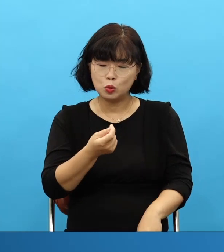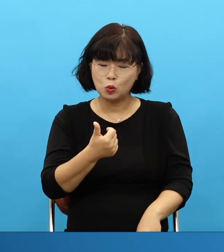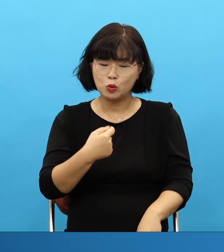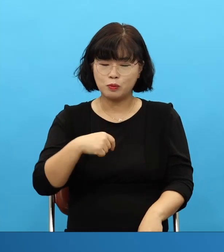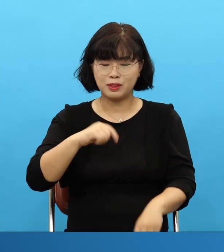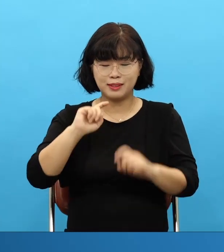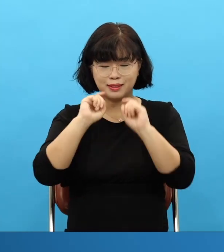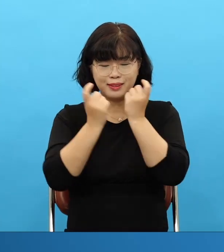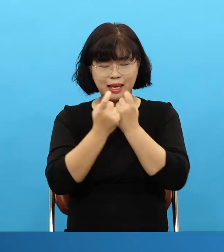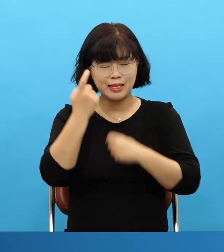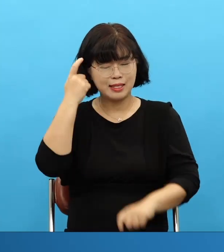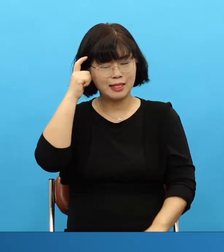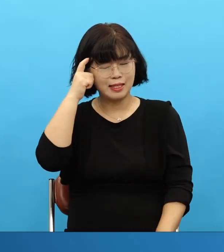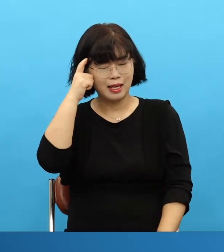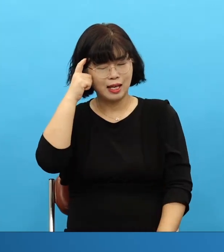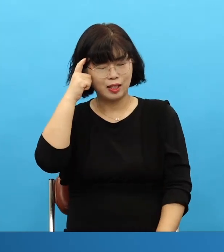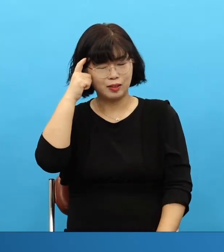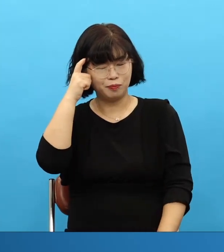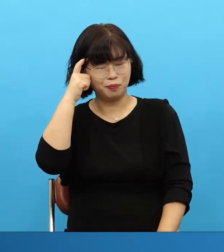prejudices.